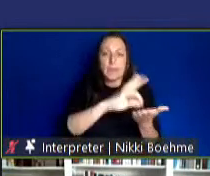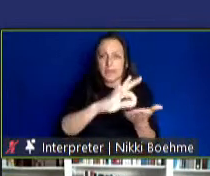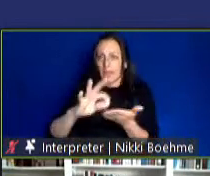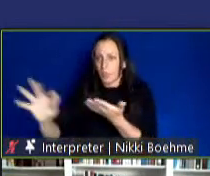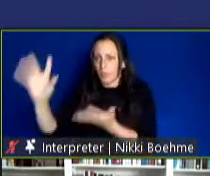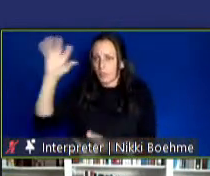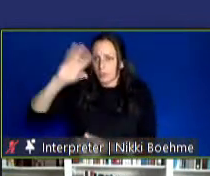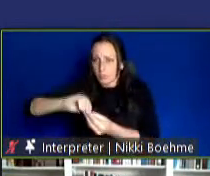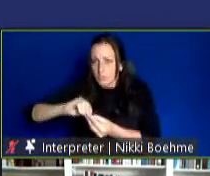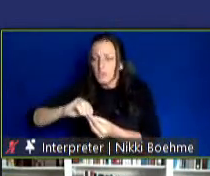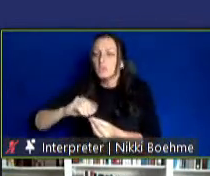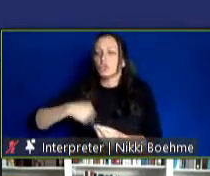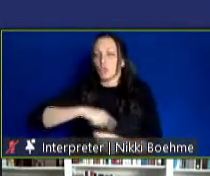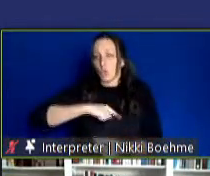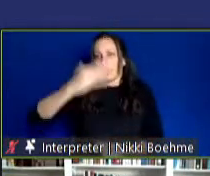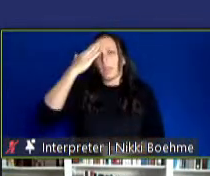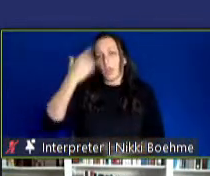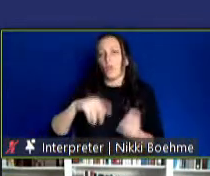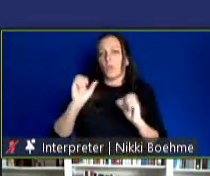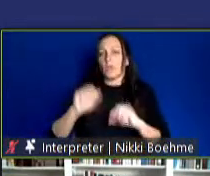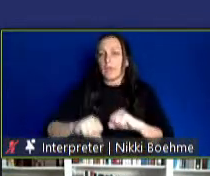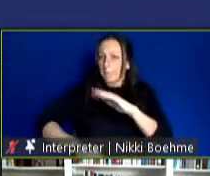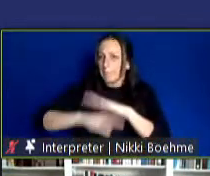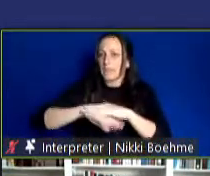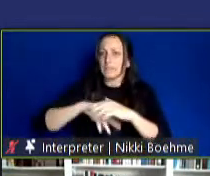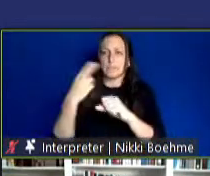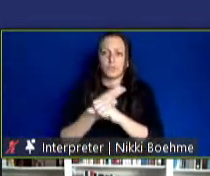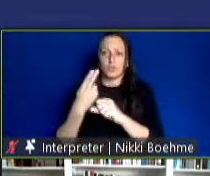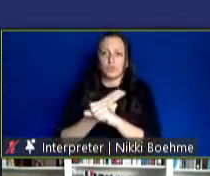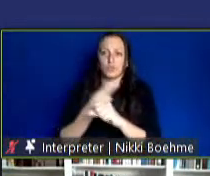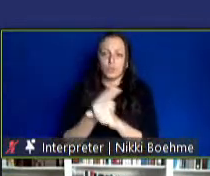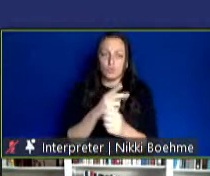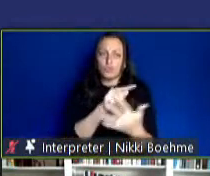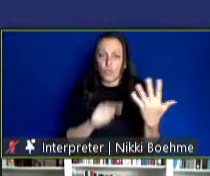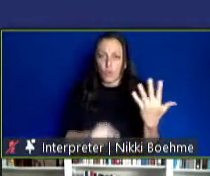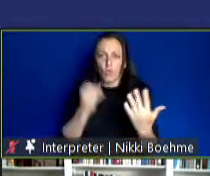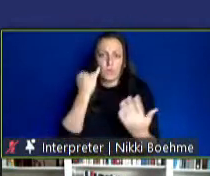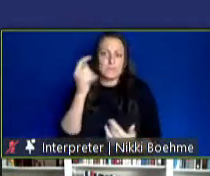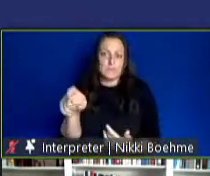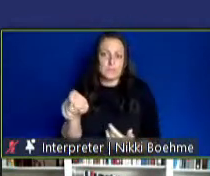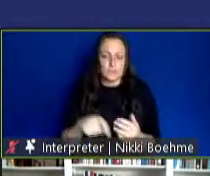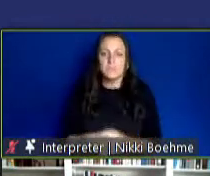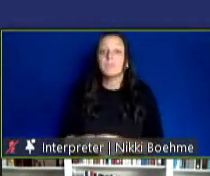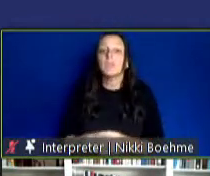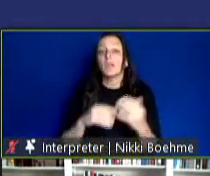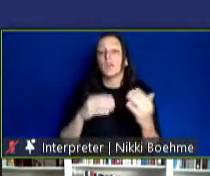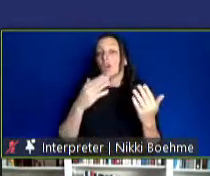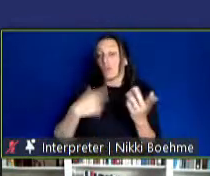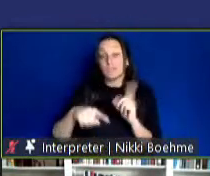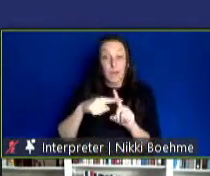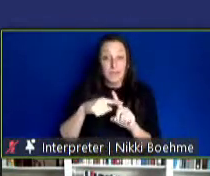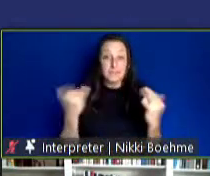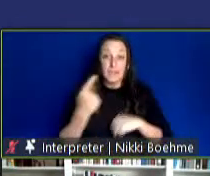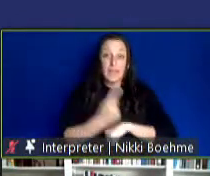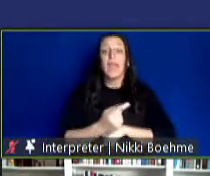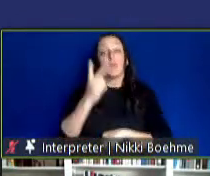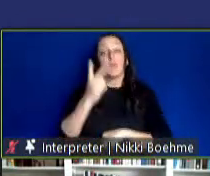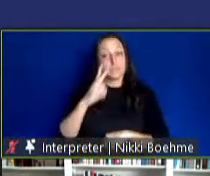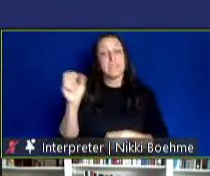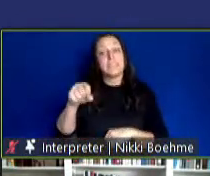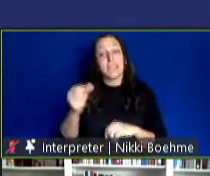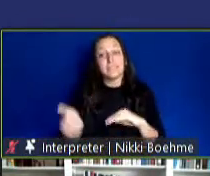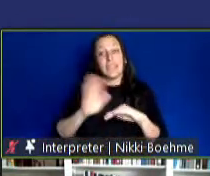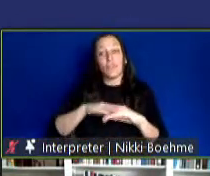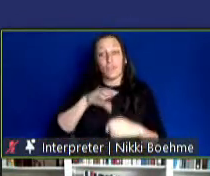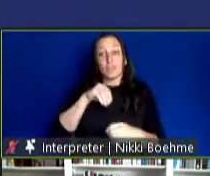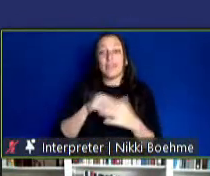we can maximize the use of those beds. The good news today is that while we have seen an increase in